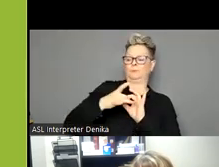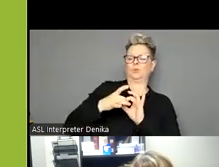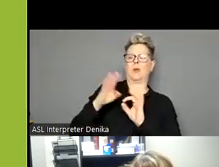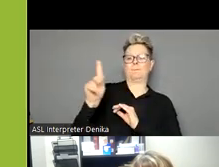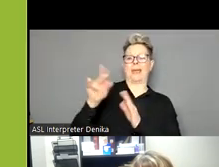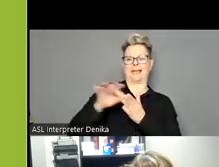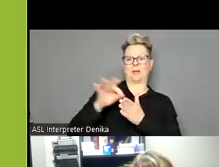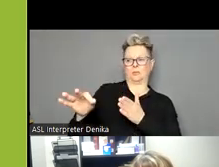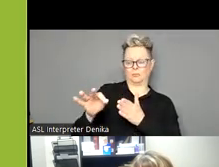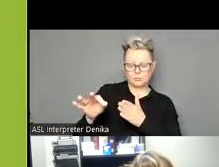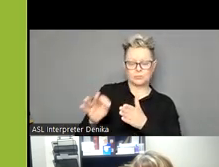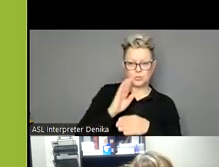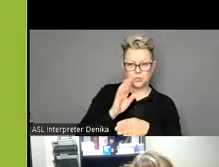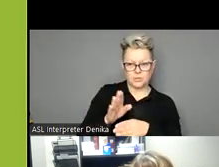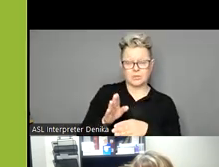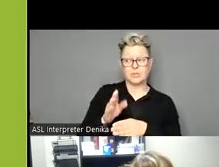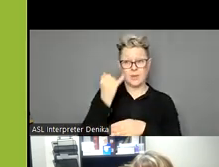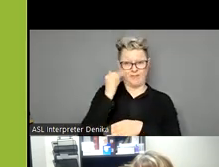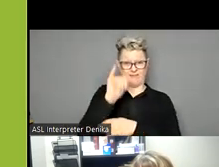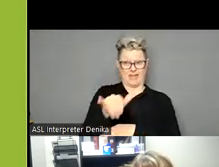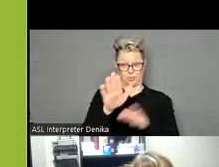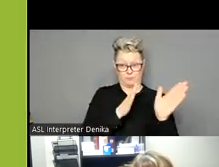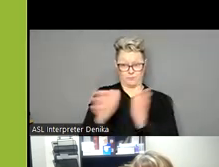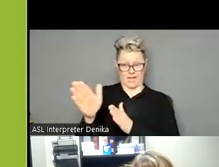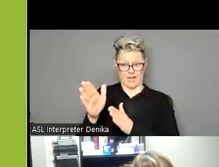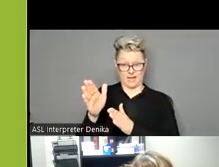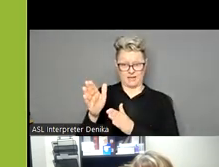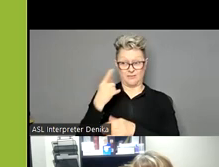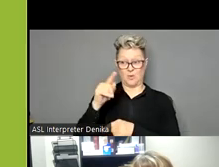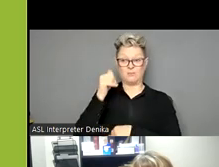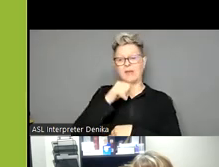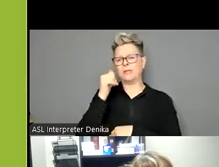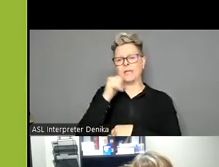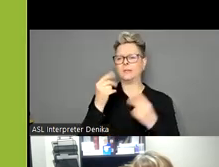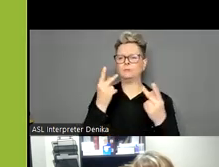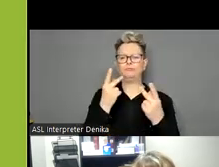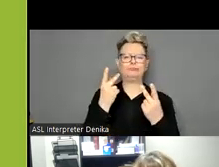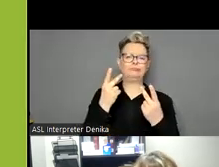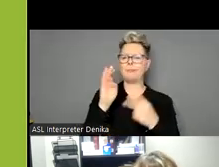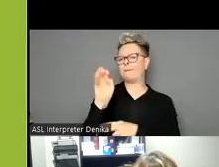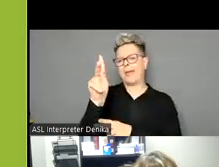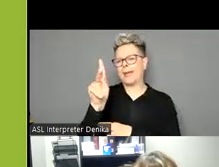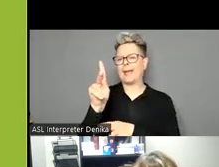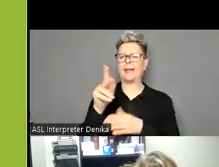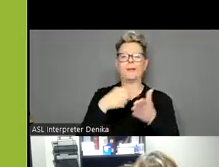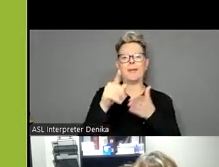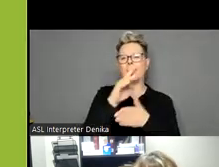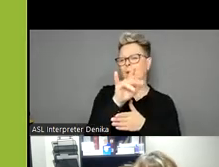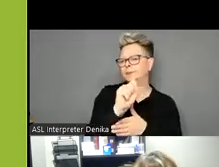It depends. So if that's your intention, if it's just for day-to-day circumstances, day-to-day expenses,